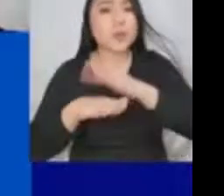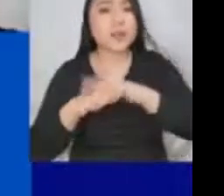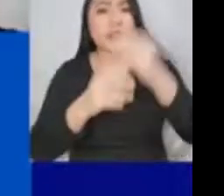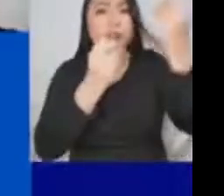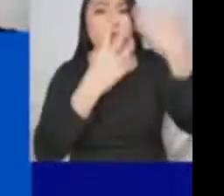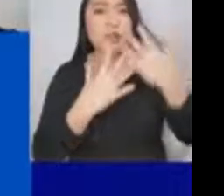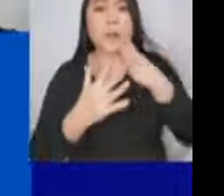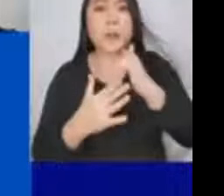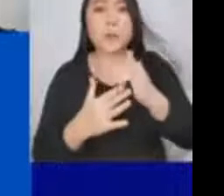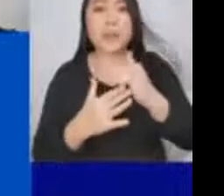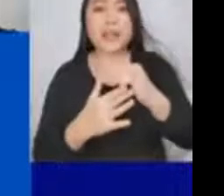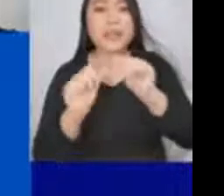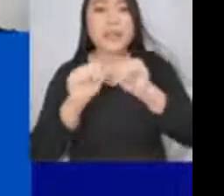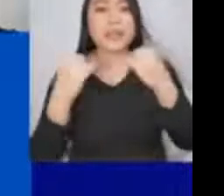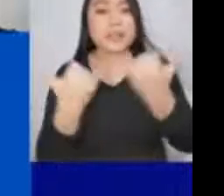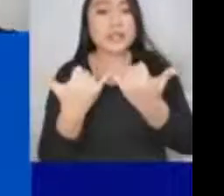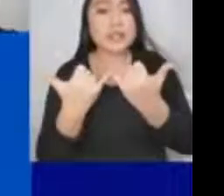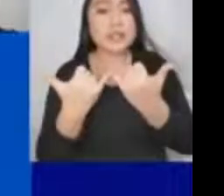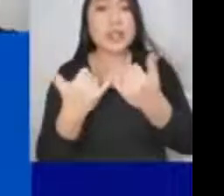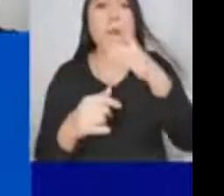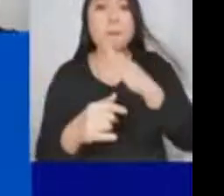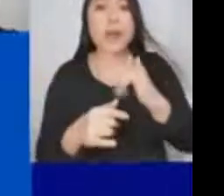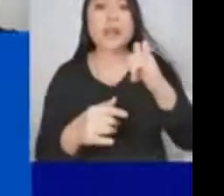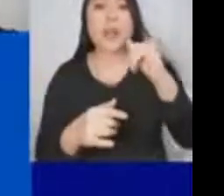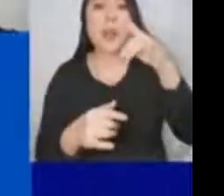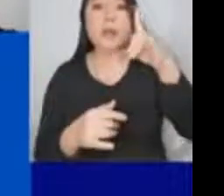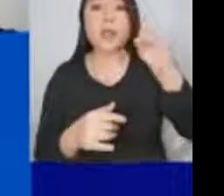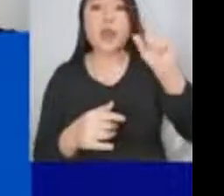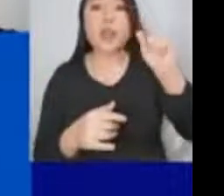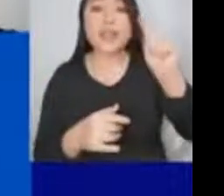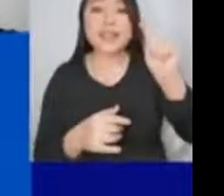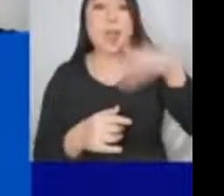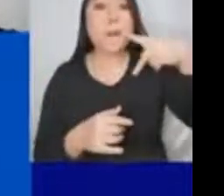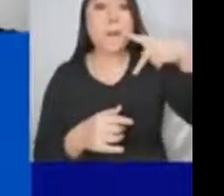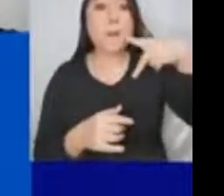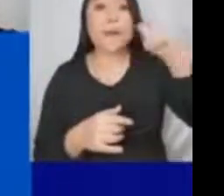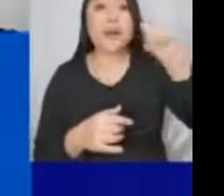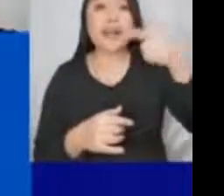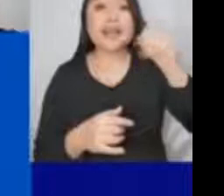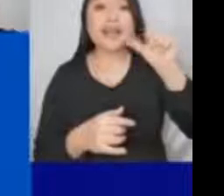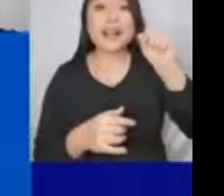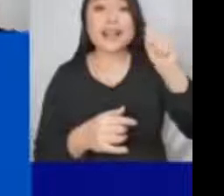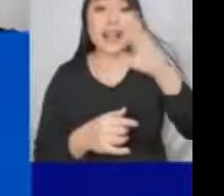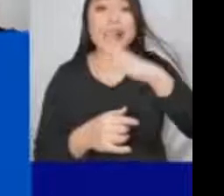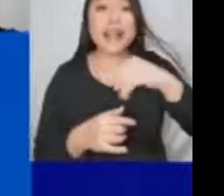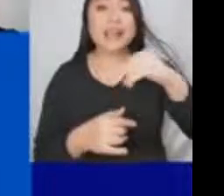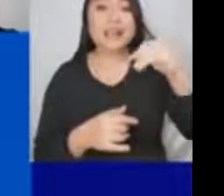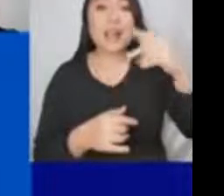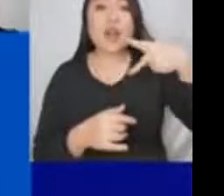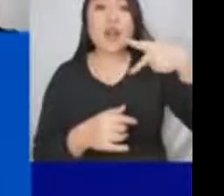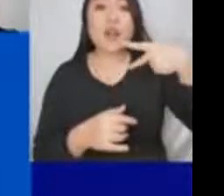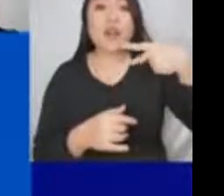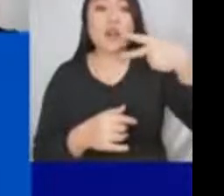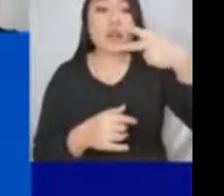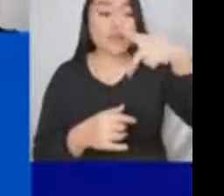area. The warning information given by agencies like DOST Pag-asa and DOST PIVOX, and